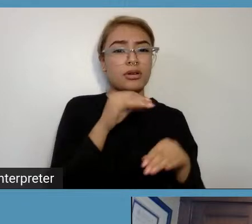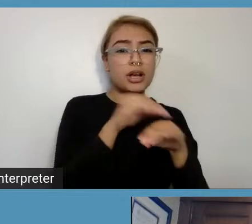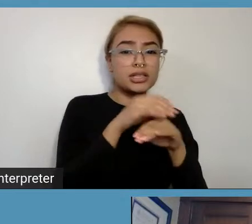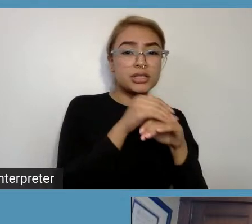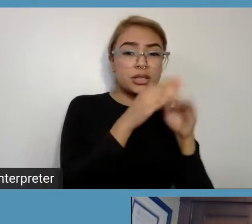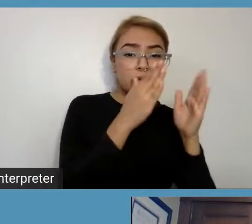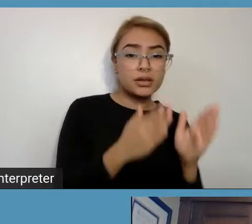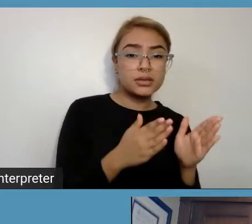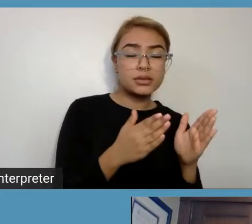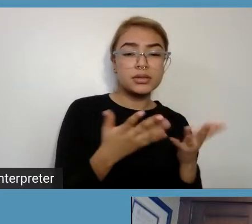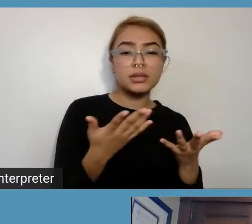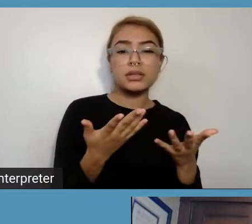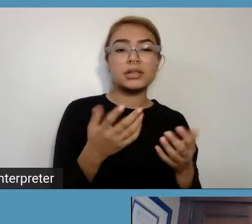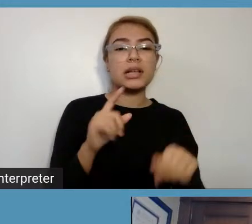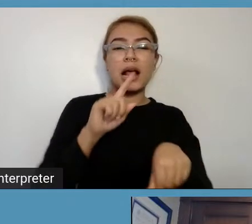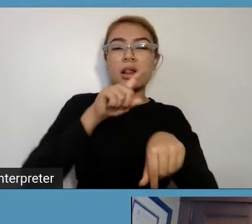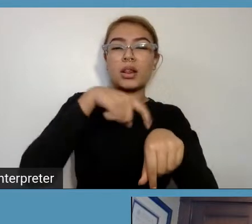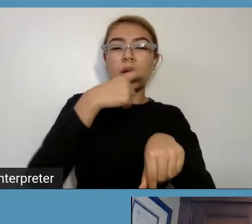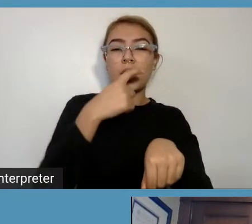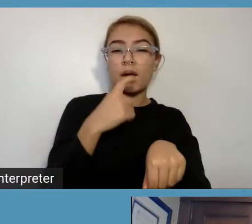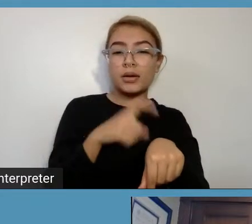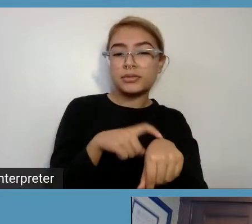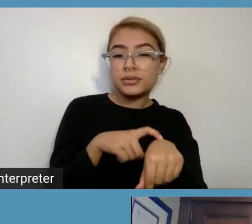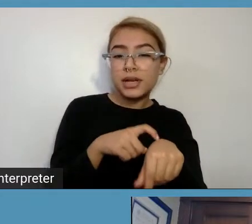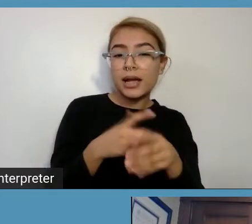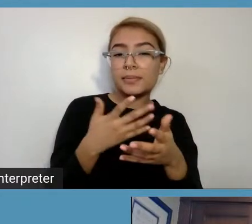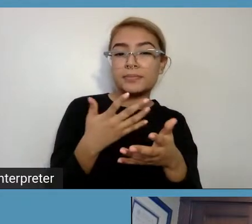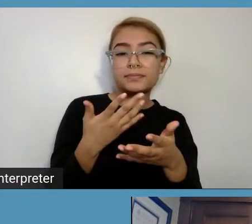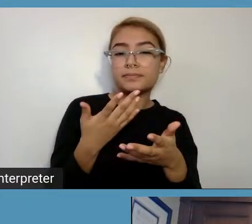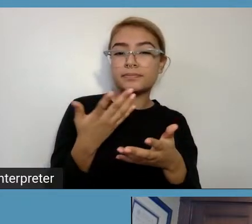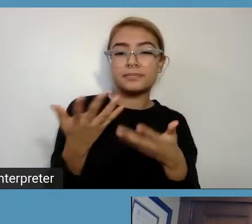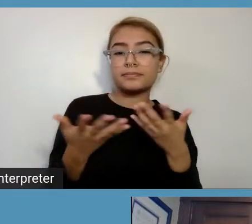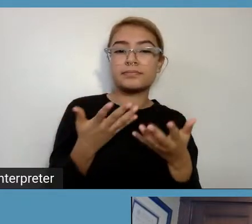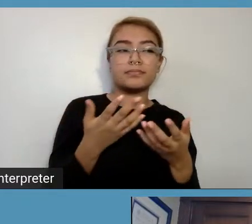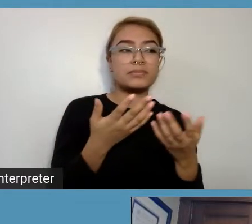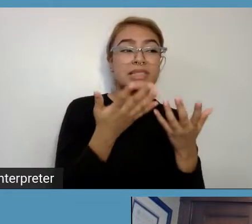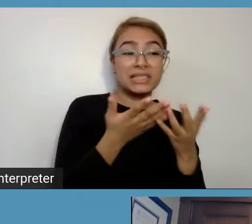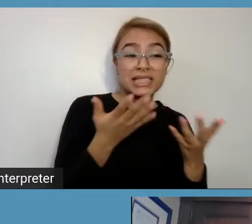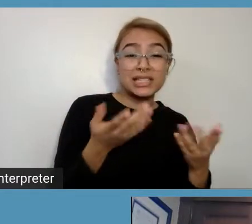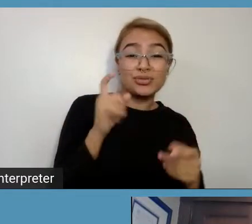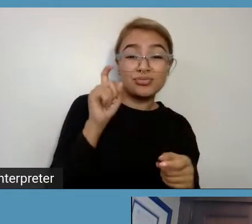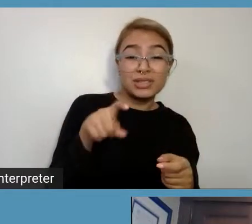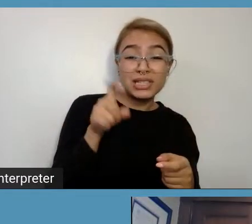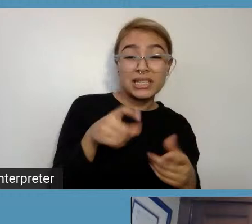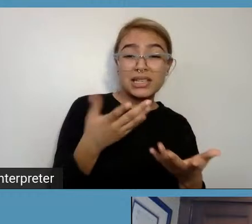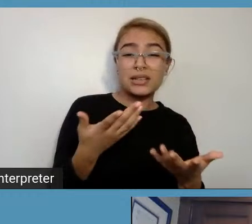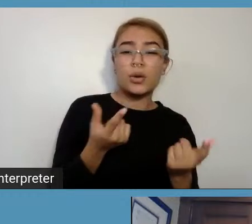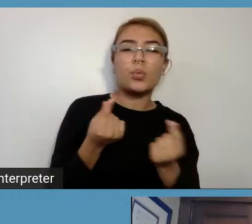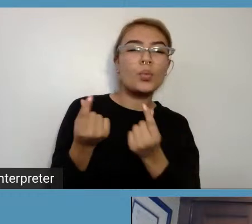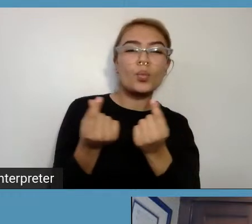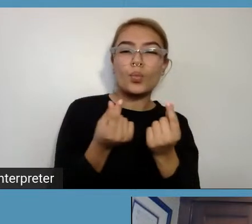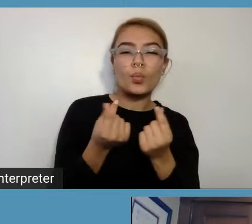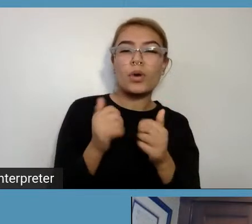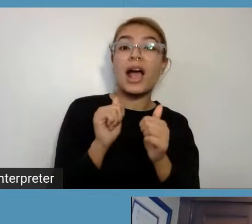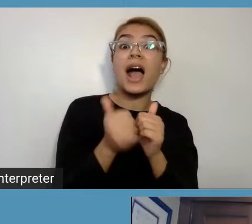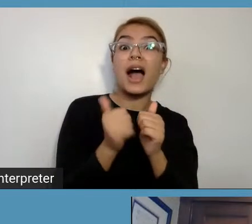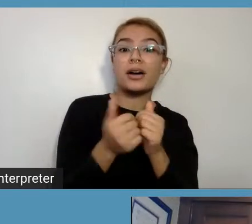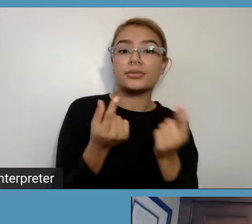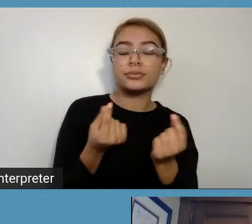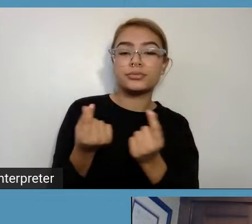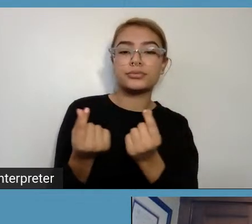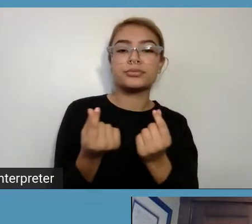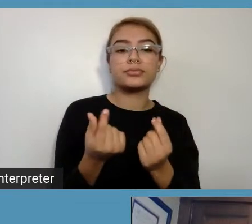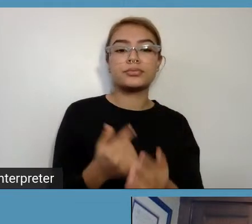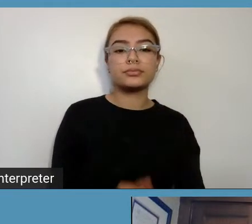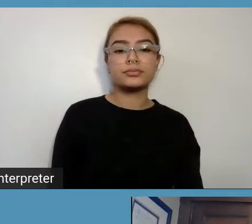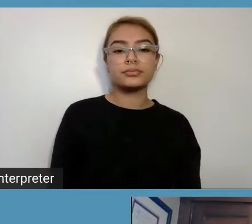take for you to, sort of triage these things and get it done in equipment, and, all of those sorts of maybe nuts and bolts thing as they